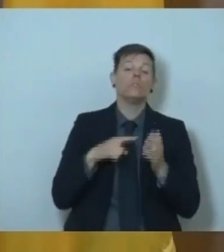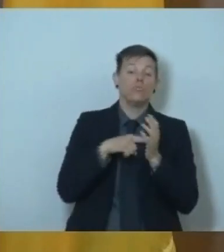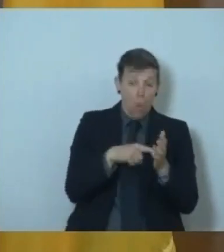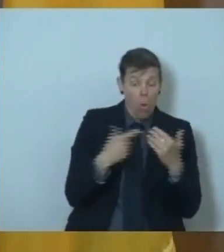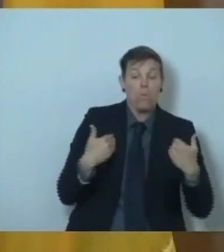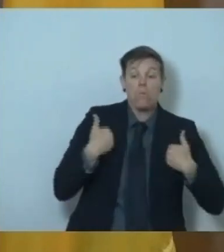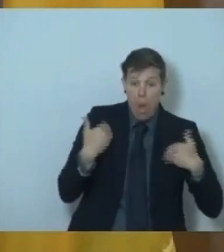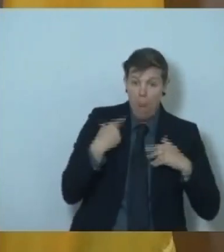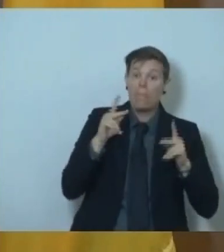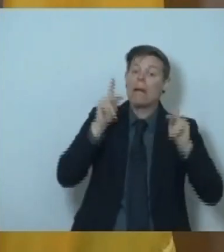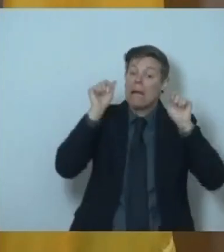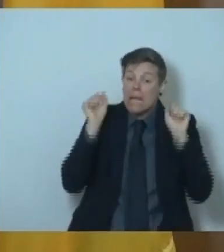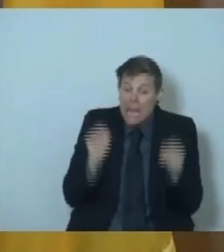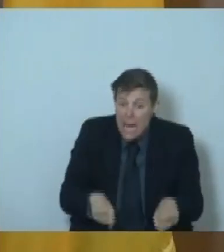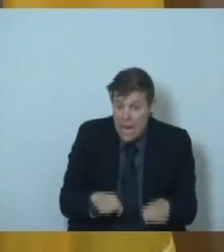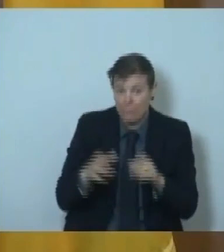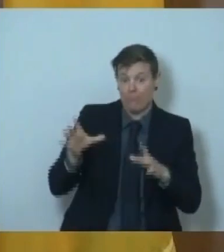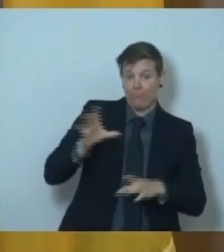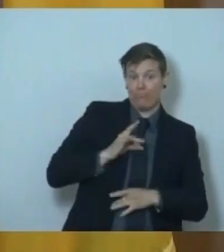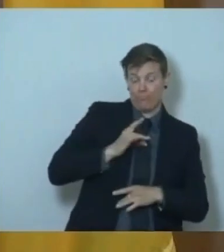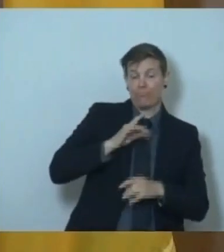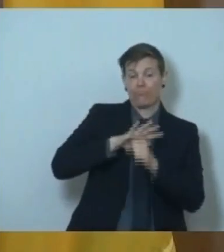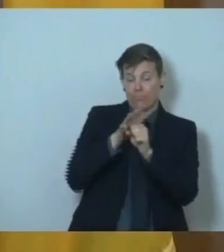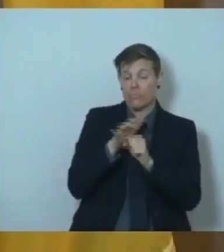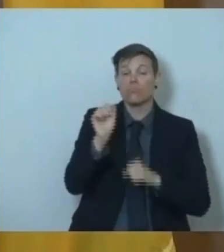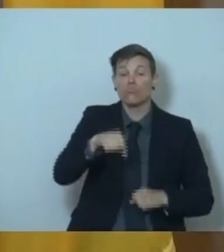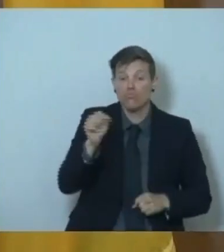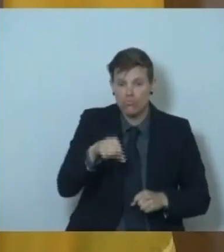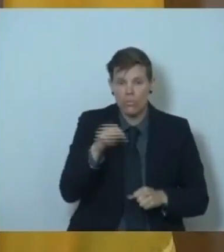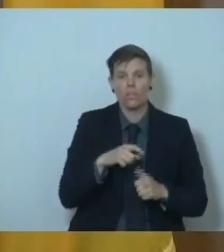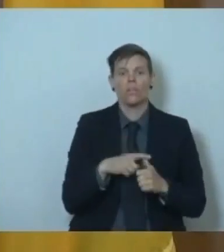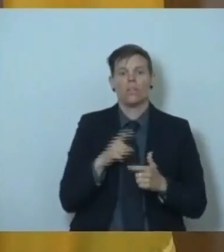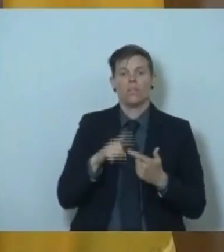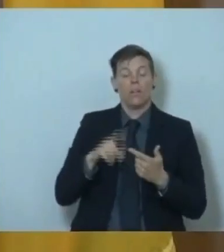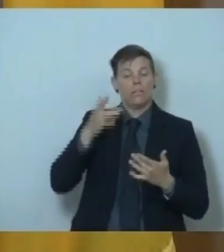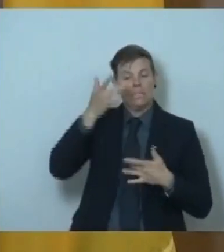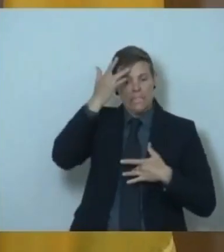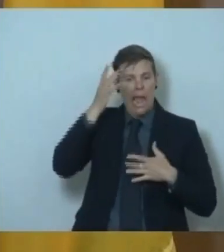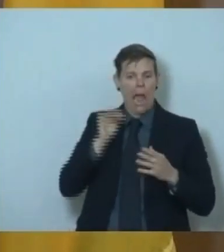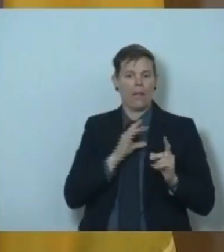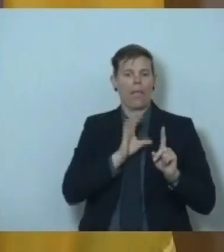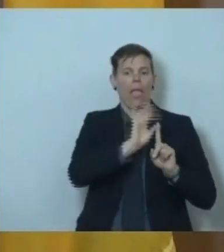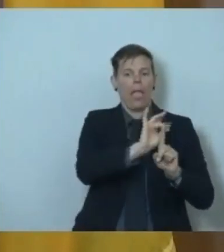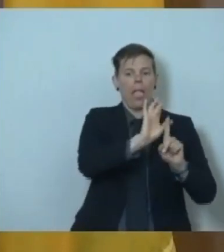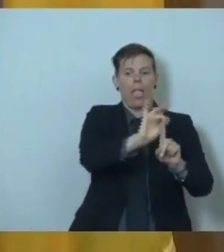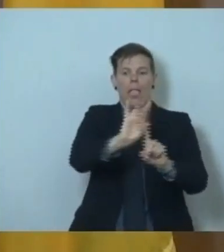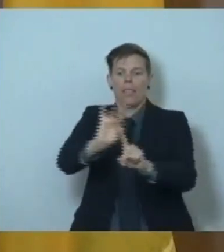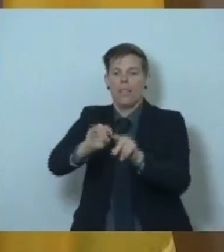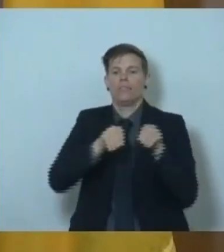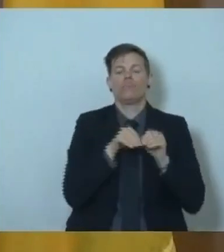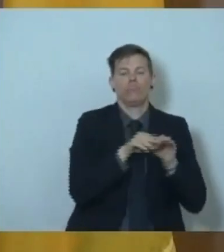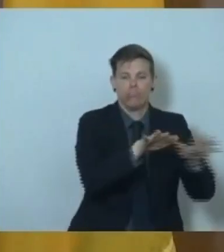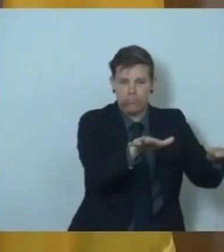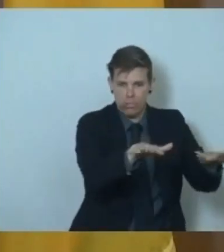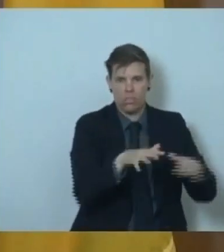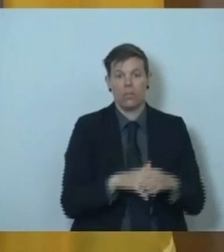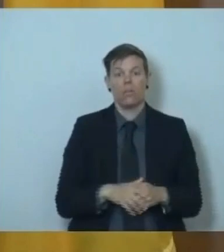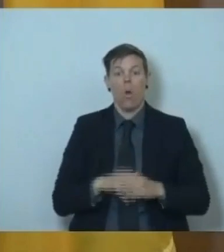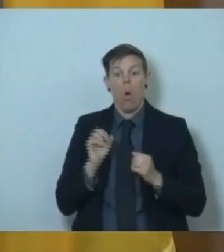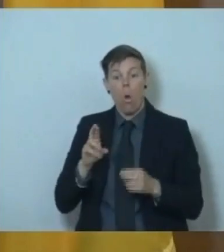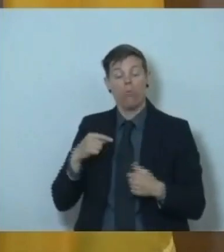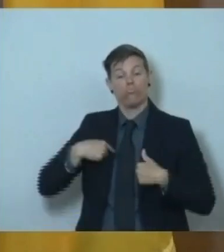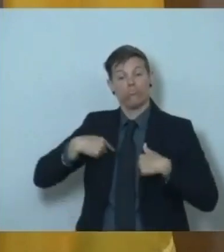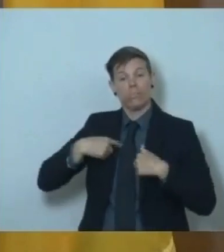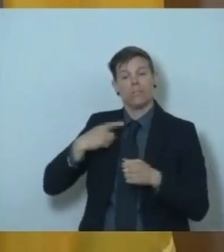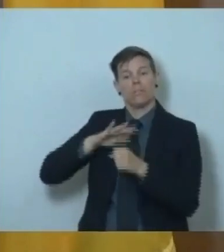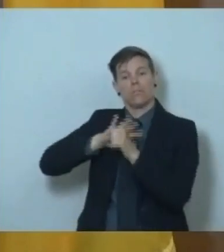virus, B, of course, spreading the virus, and C, having serious health consequences as a result. So I want to make